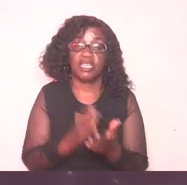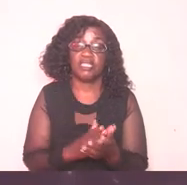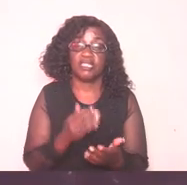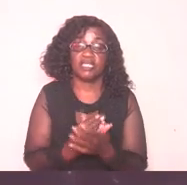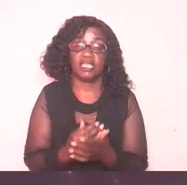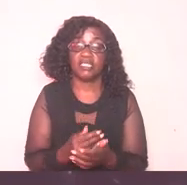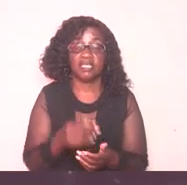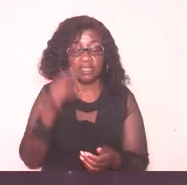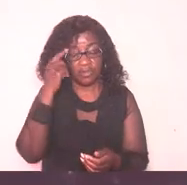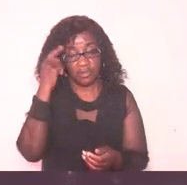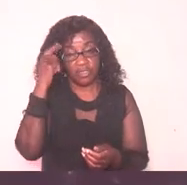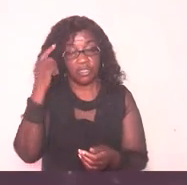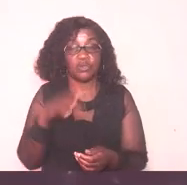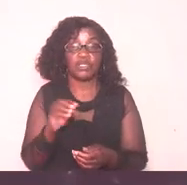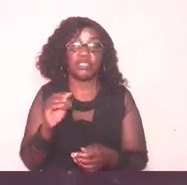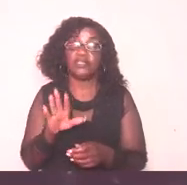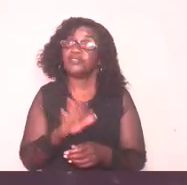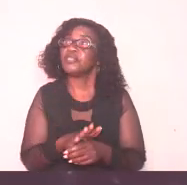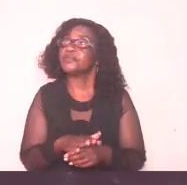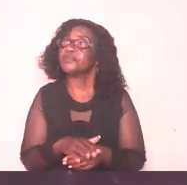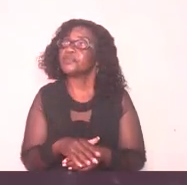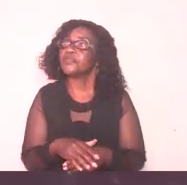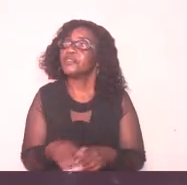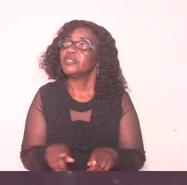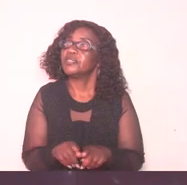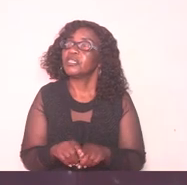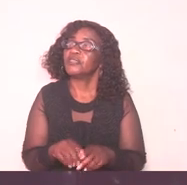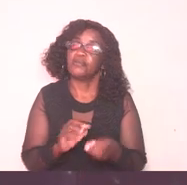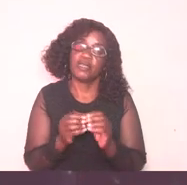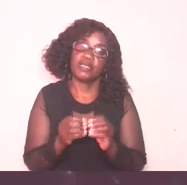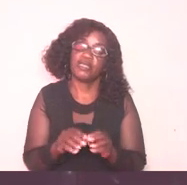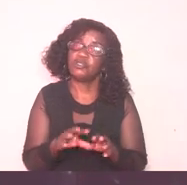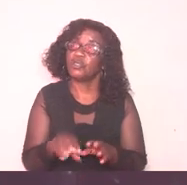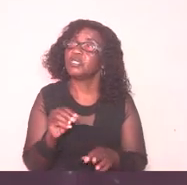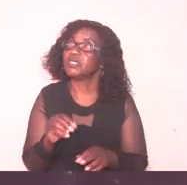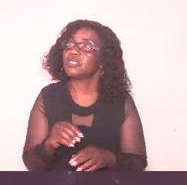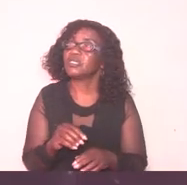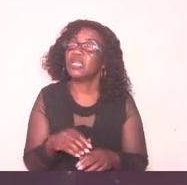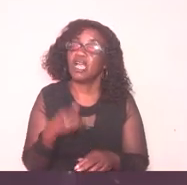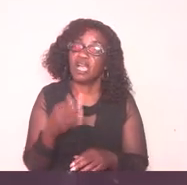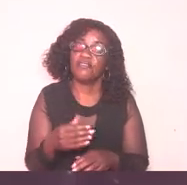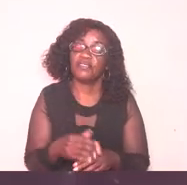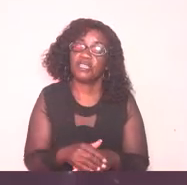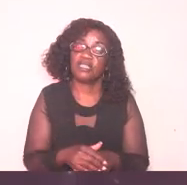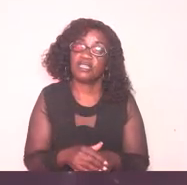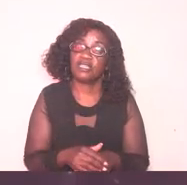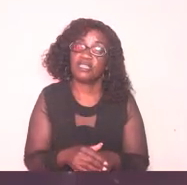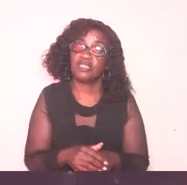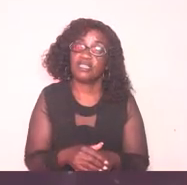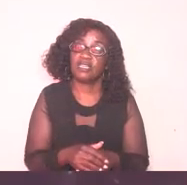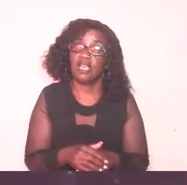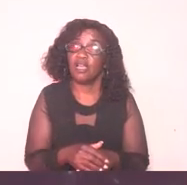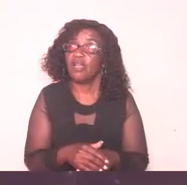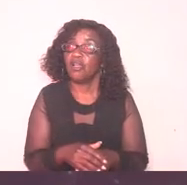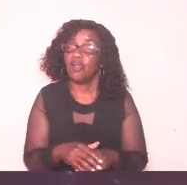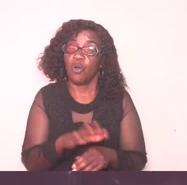people can better deal with sexual problems in the past, right? We think when the decision was made after BT went to court, right, the decision was made that,